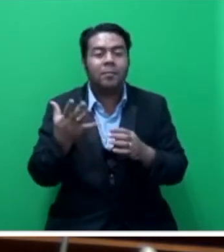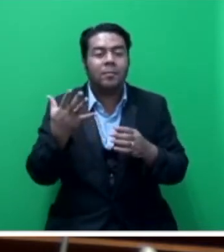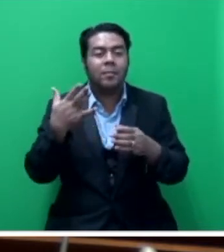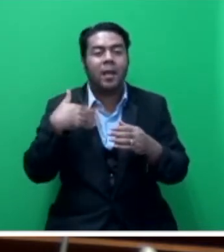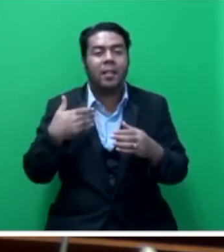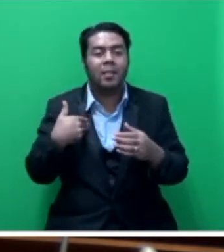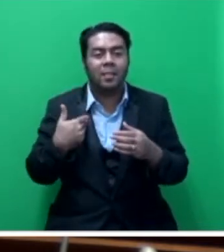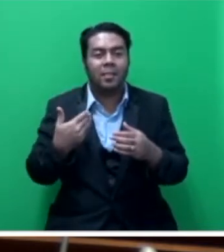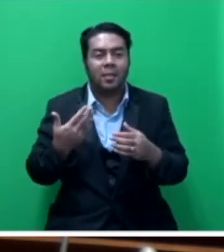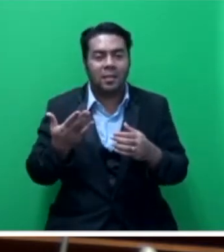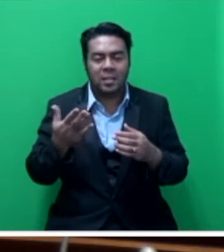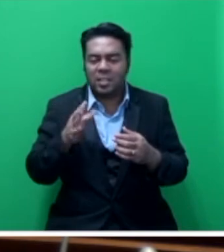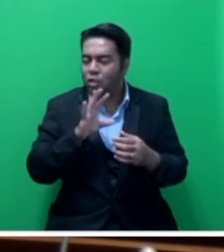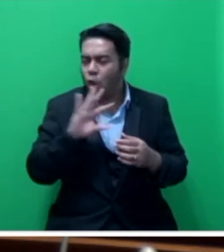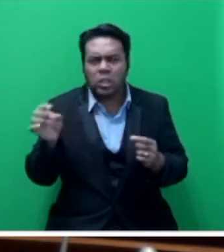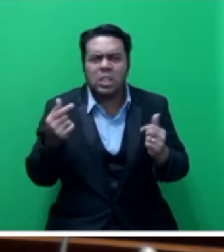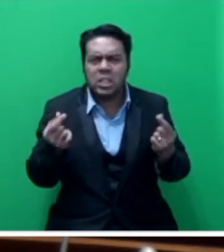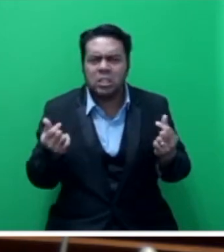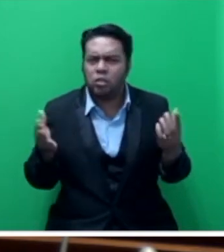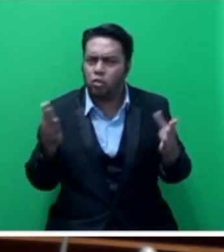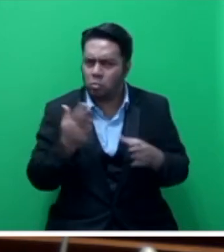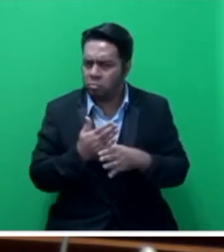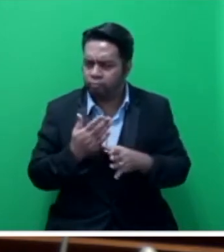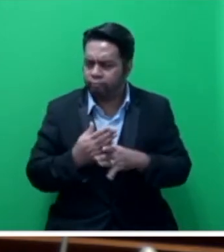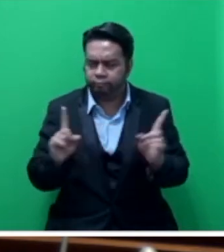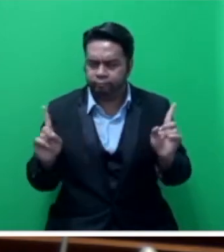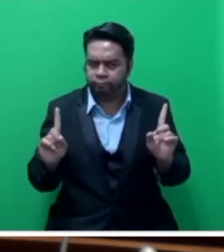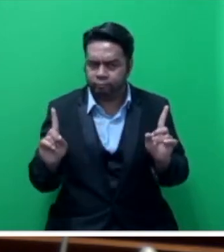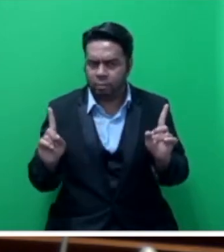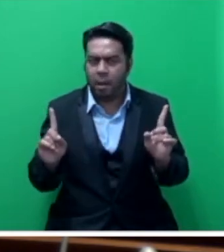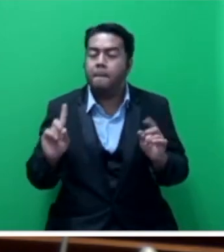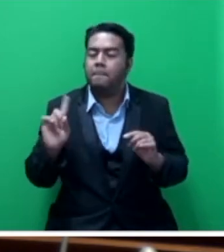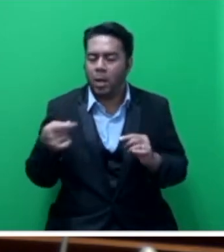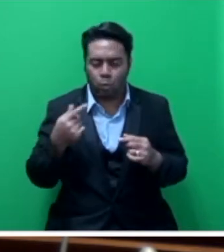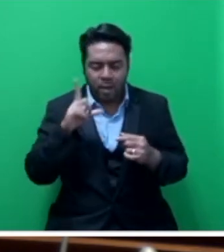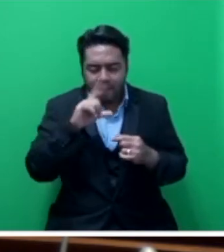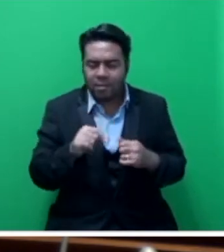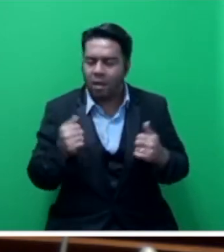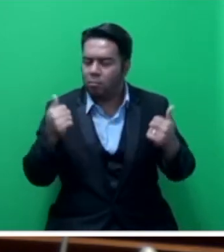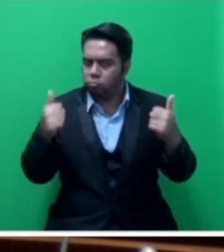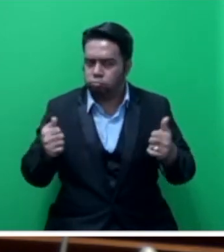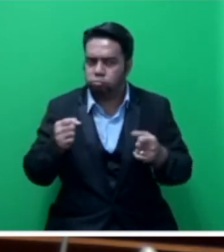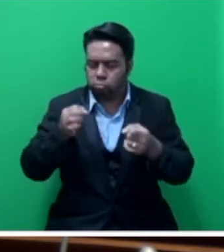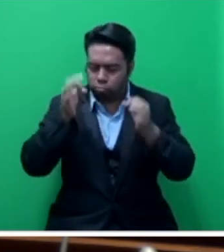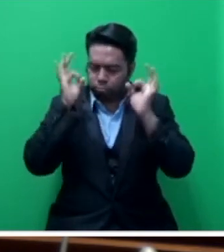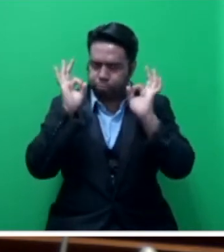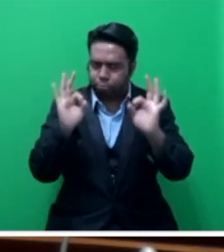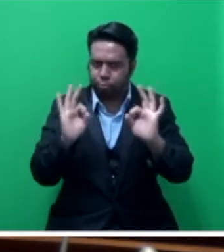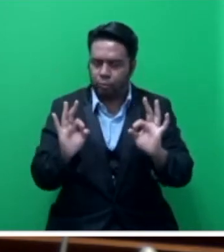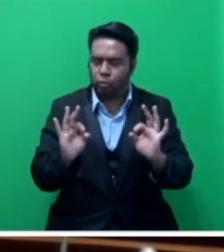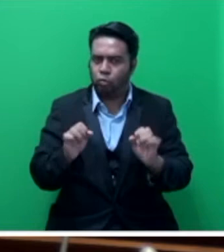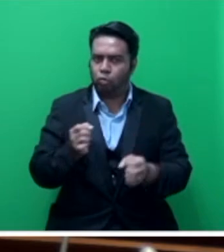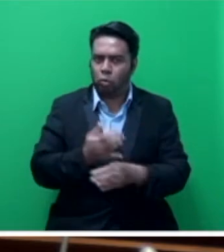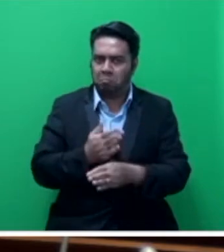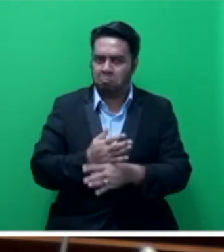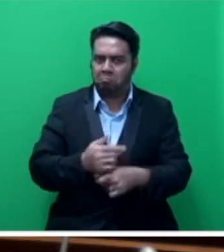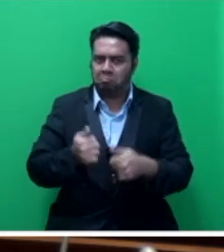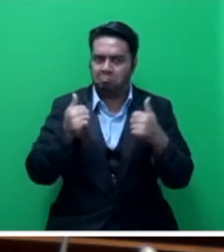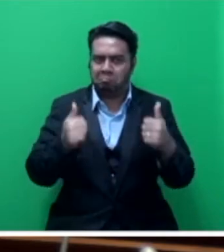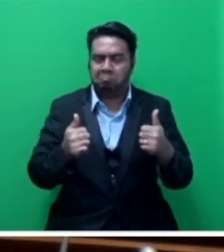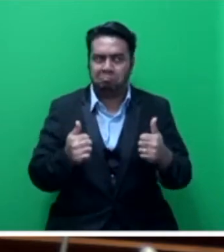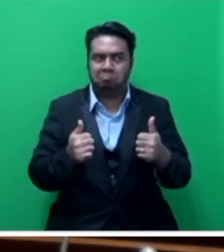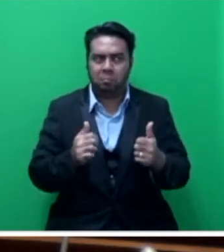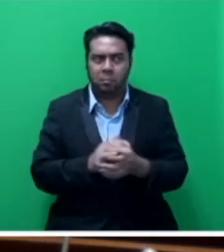is not easy, Mr. Speaker, sir. But we have done a phenomenal job. Mr. Speaker, sir, I want to actually